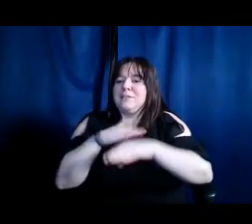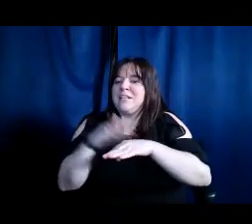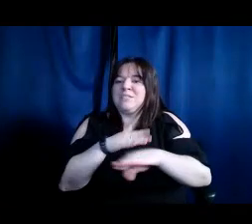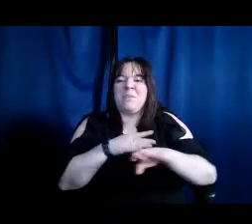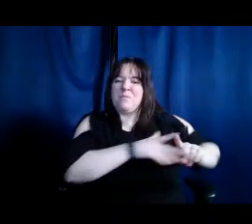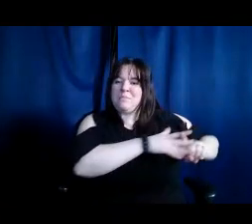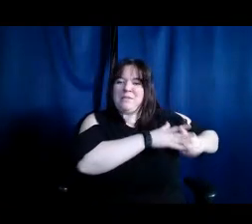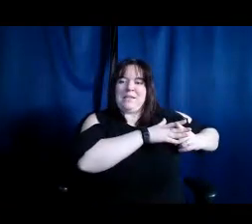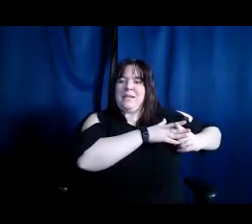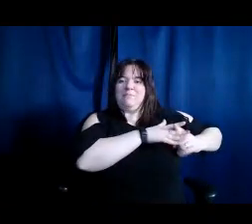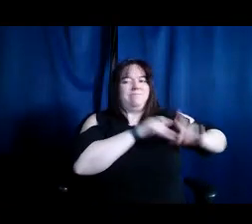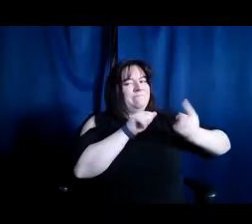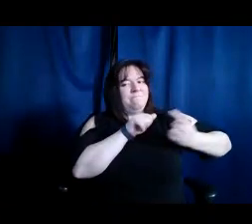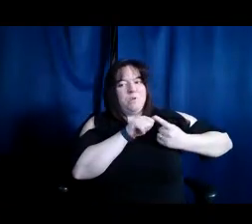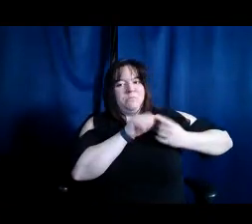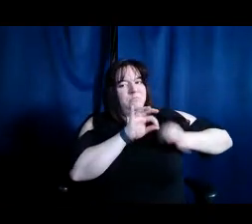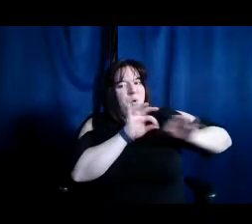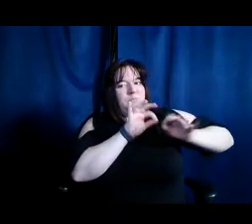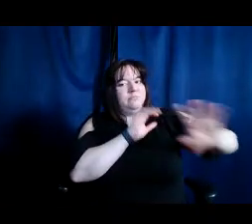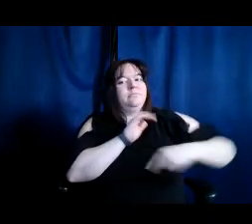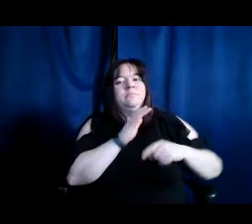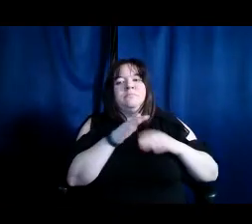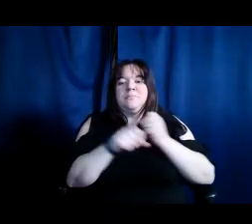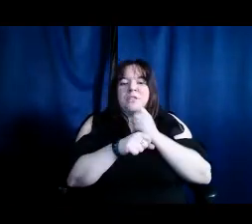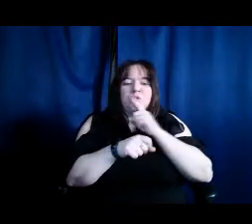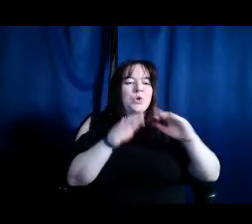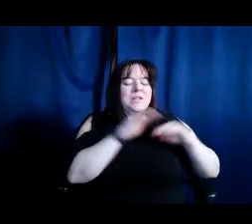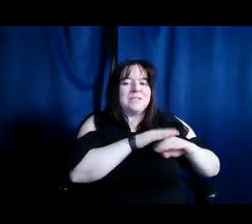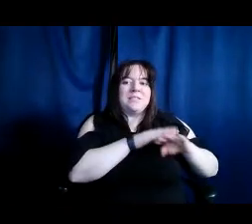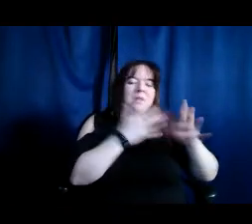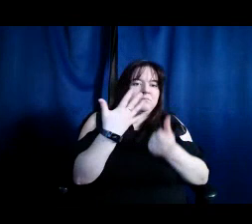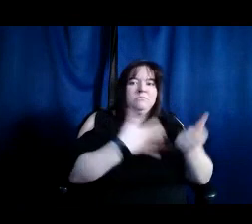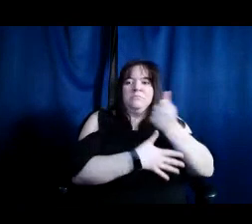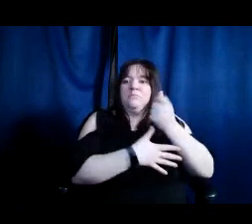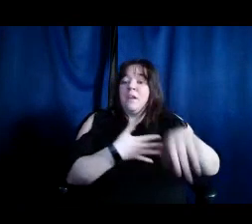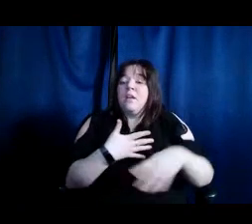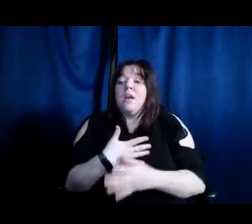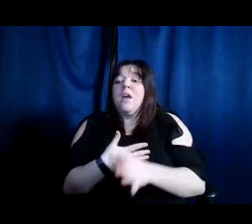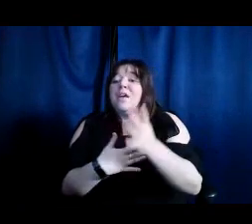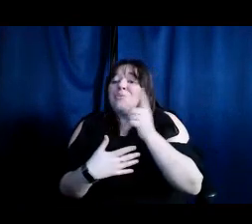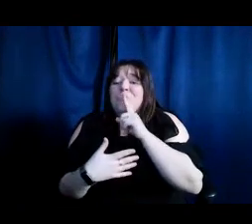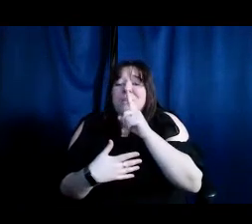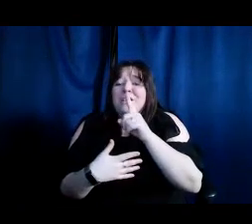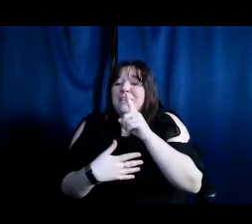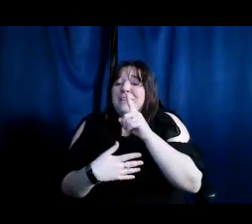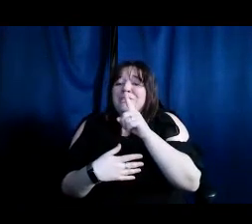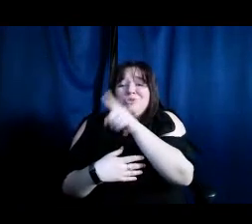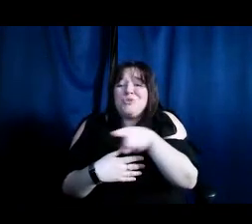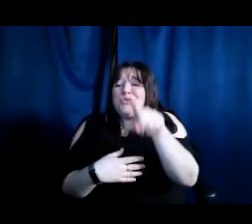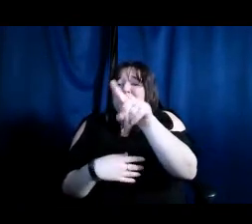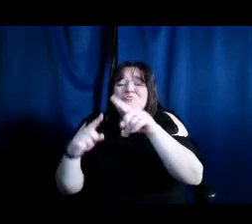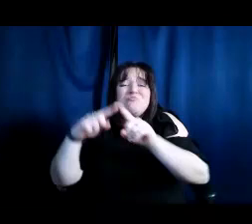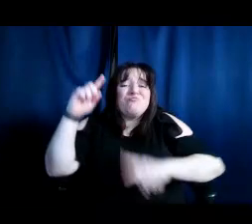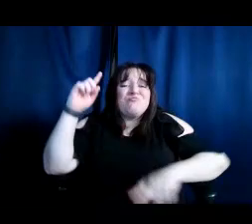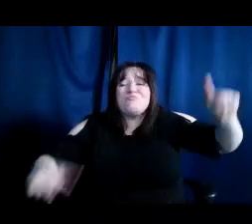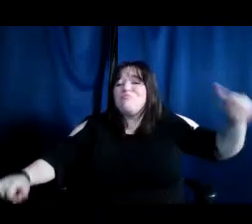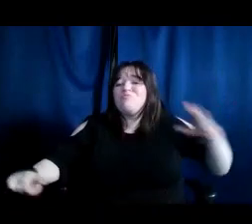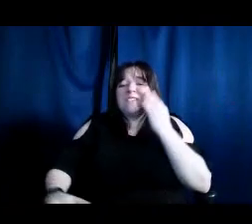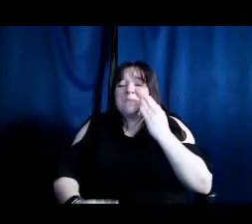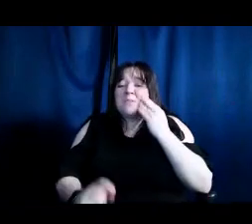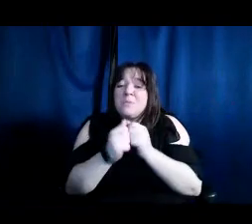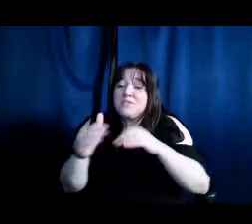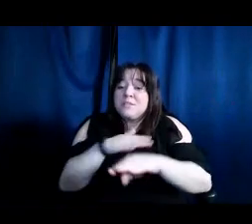That's the first step. And because everyone is in a different place on their accessibility journey, we've actually created the